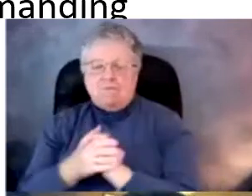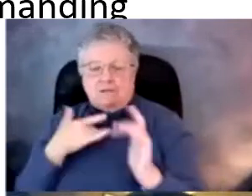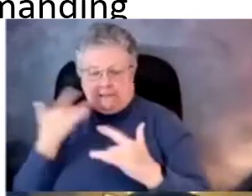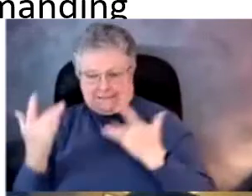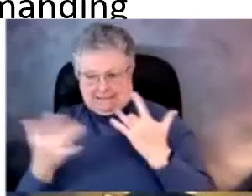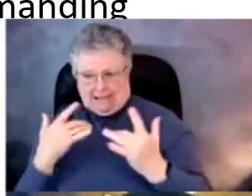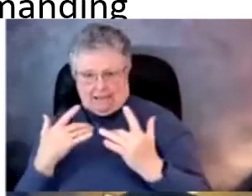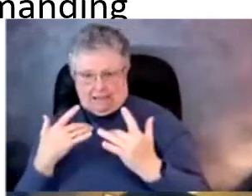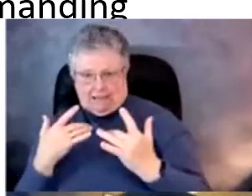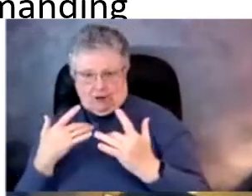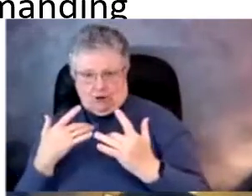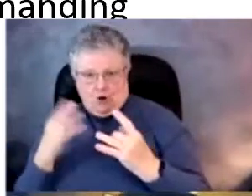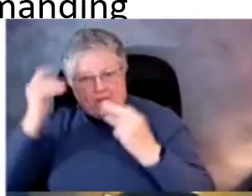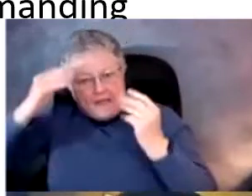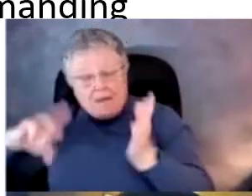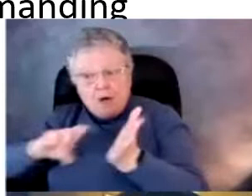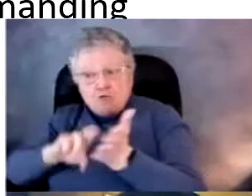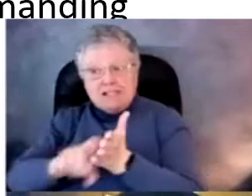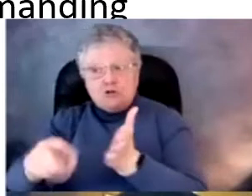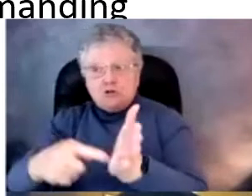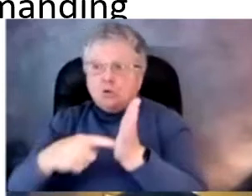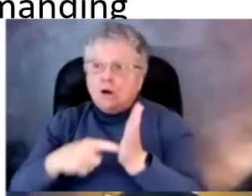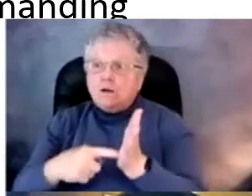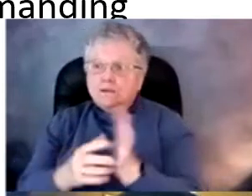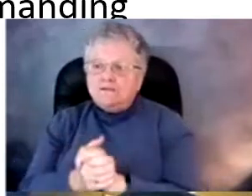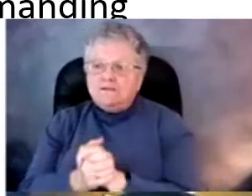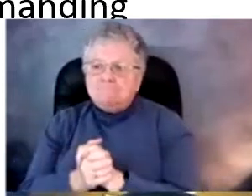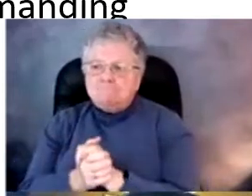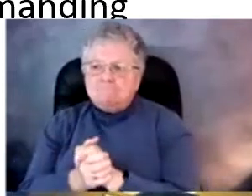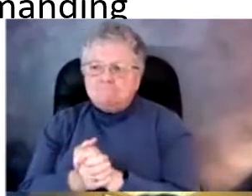are. And yeah, again, excited to be here today.